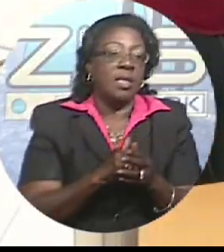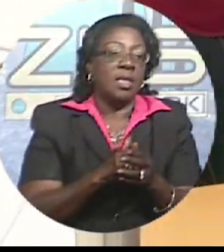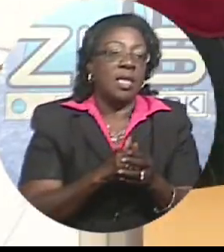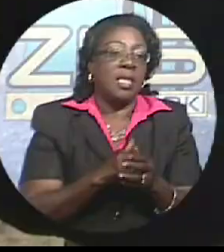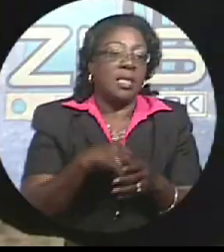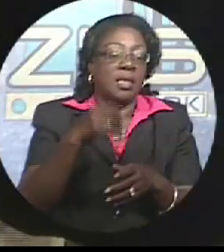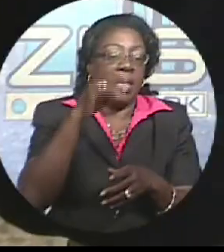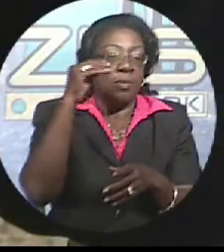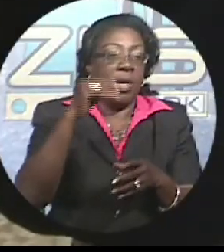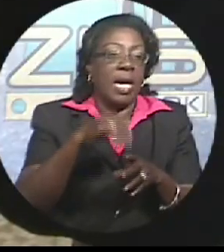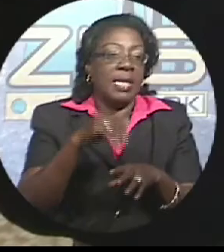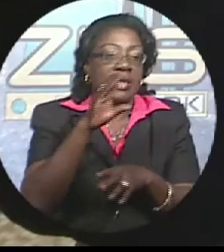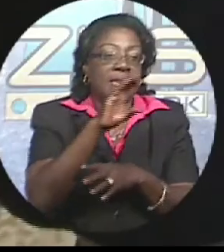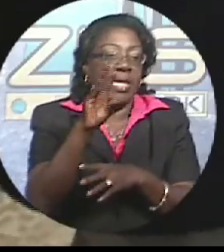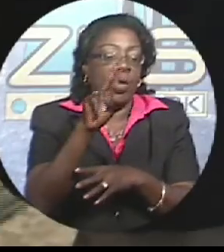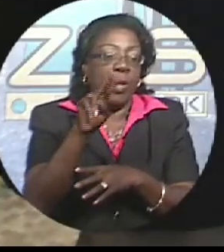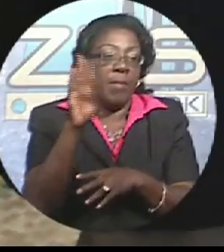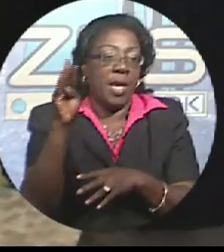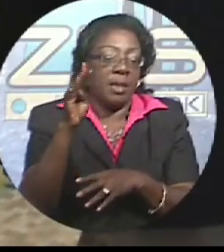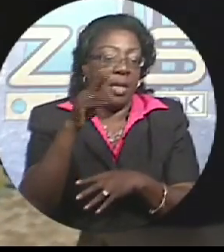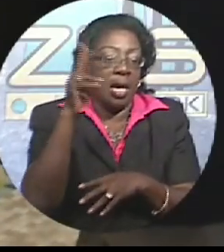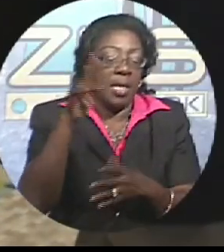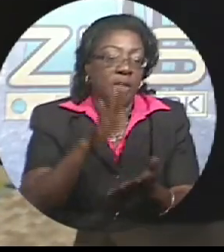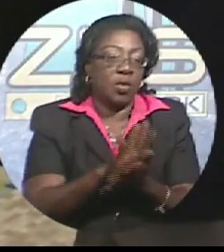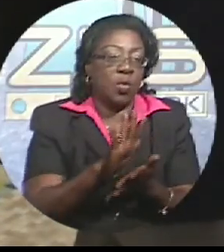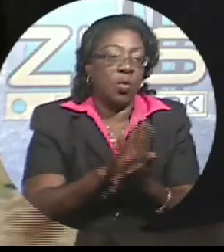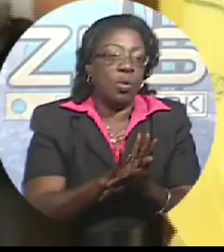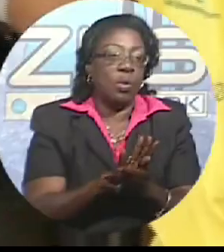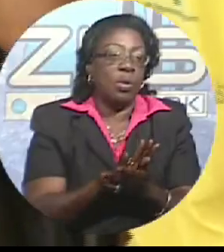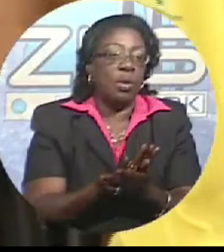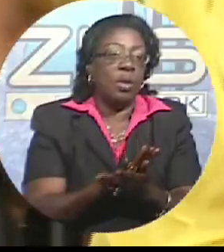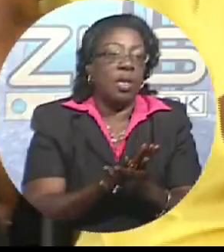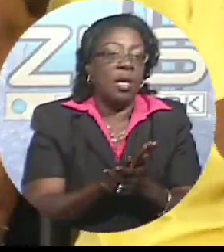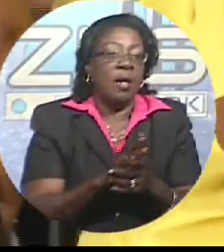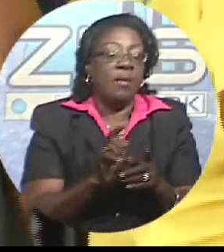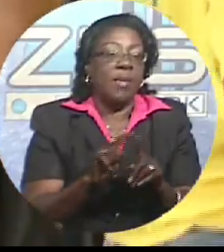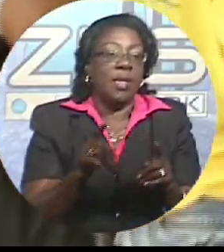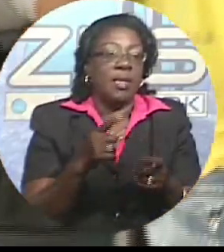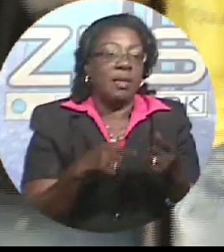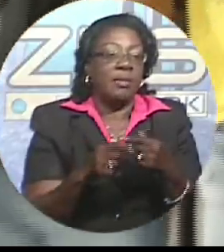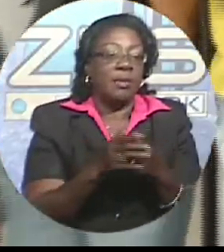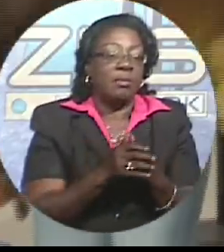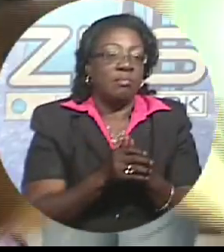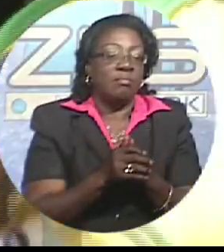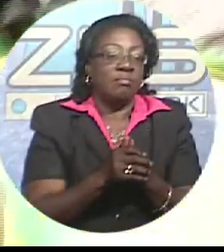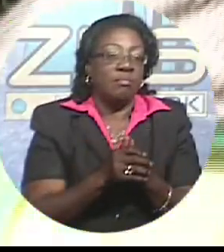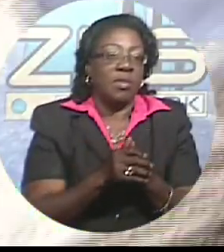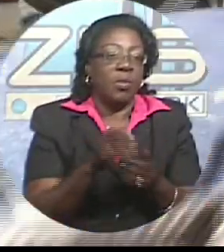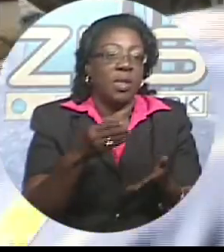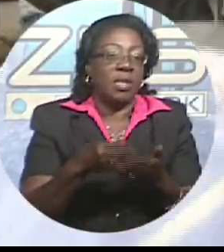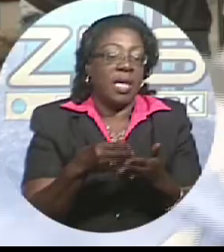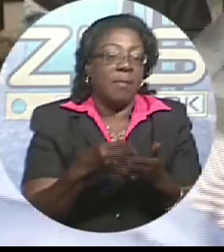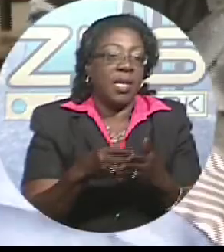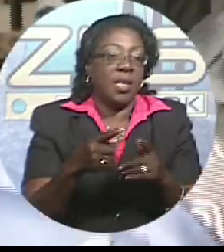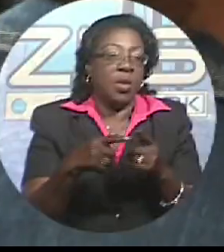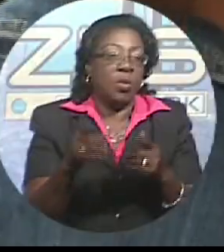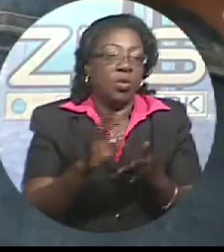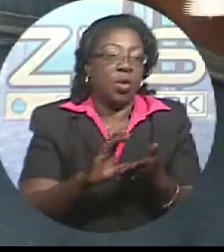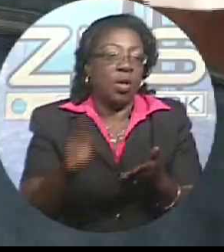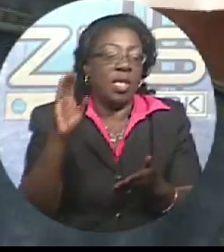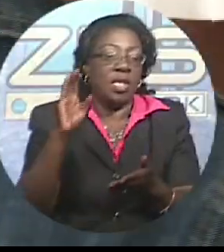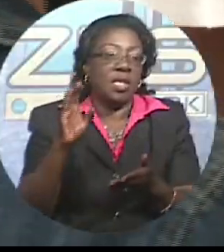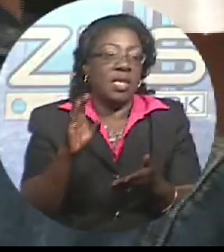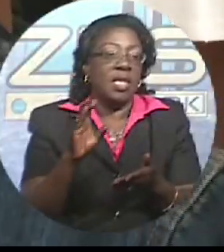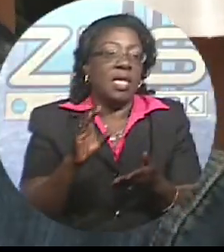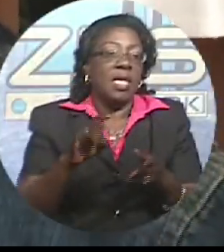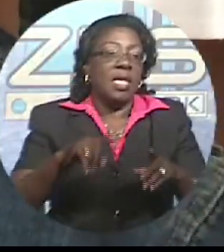High, is eager to hit the pavement and get those interviews in. But even if he doesn't walk away with a scholarship from this road tour, he's